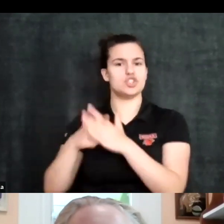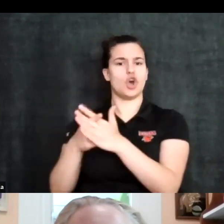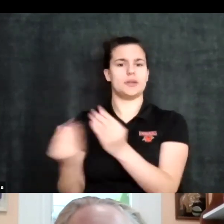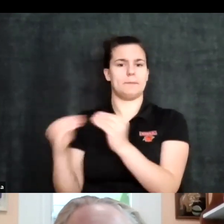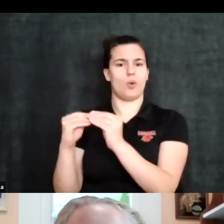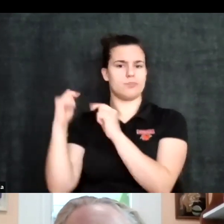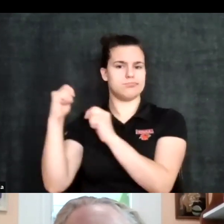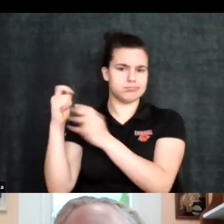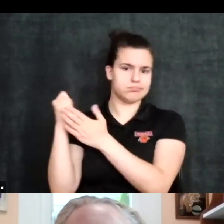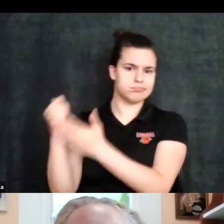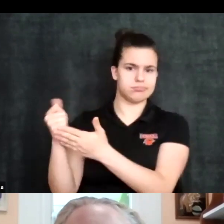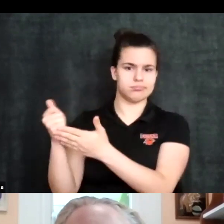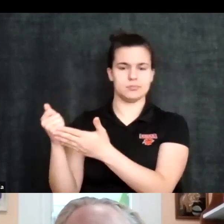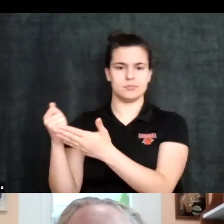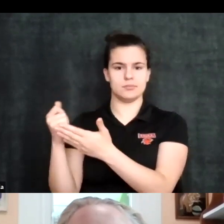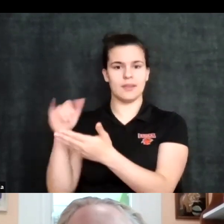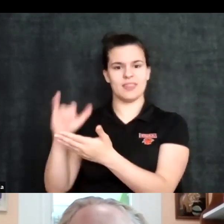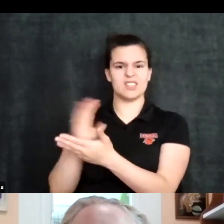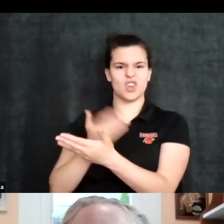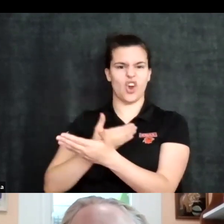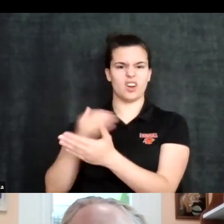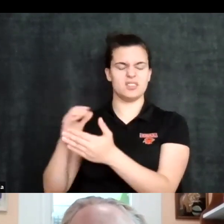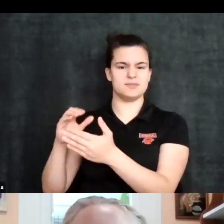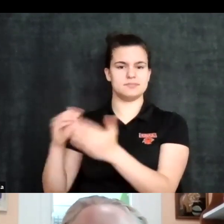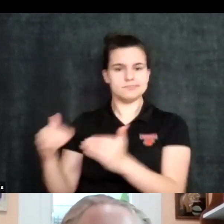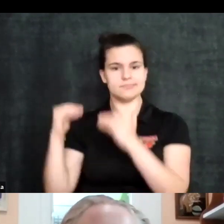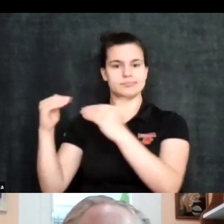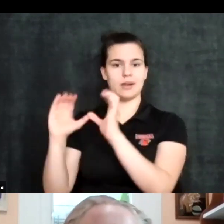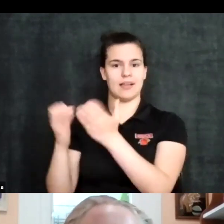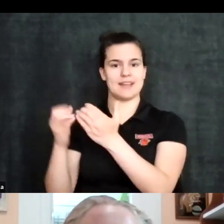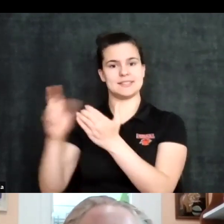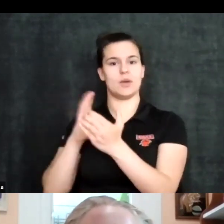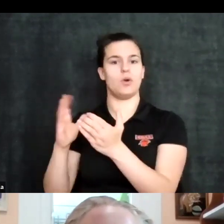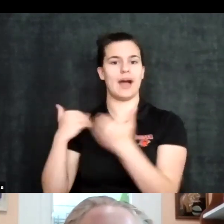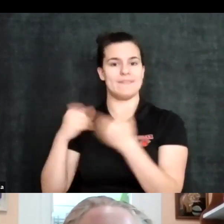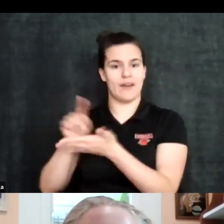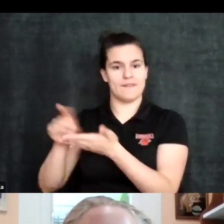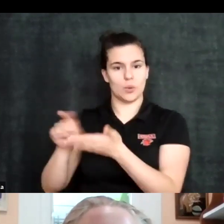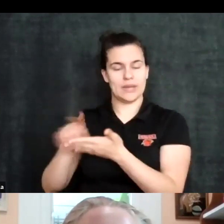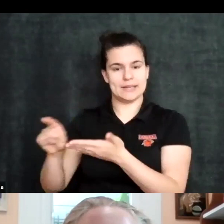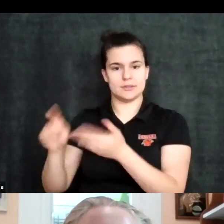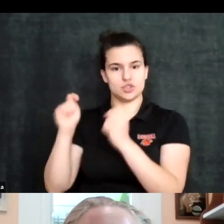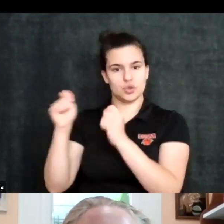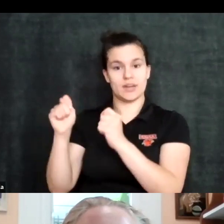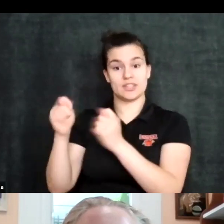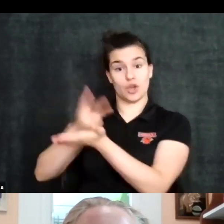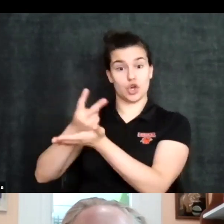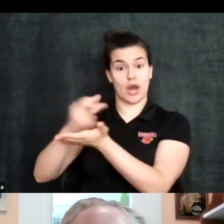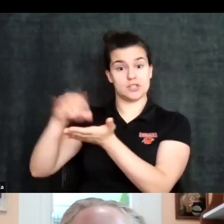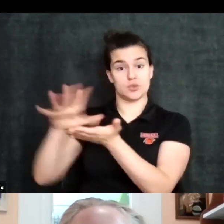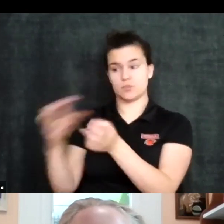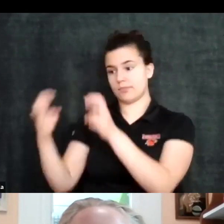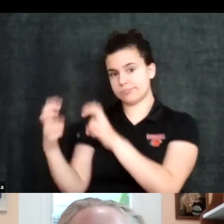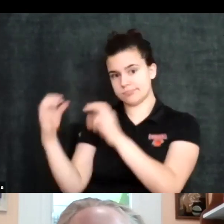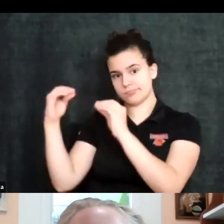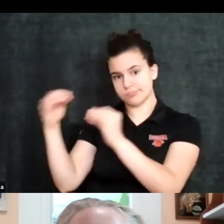recently in some of our gateway classes of having weekly tutoring with our grad students sitting there helping, in